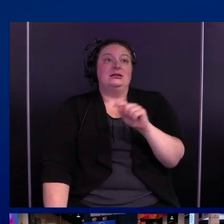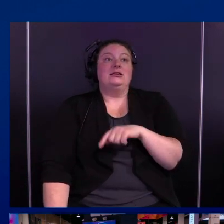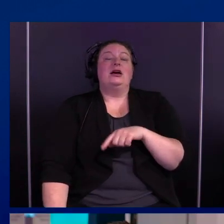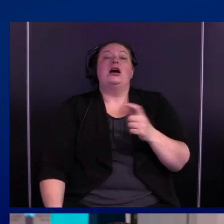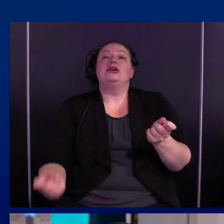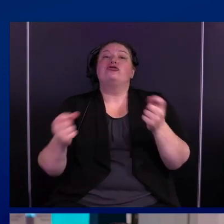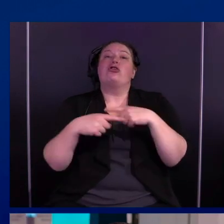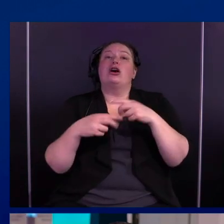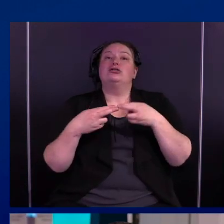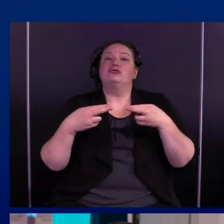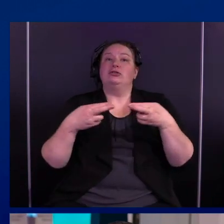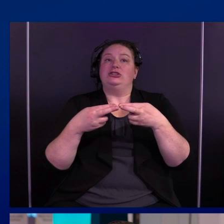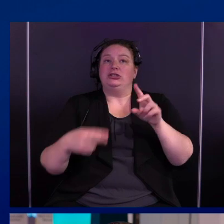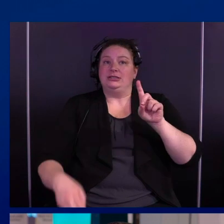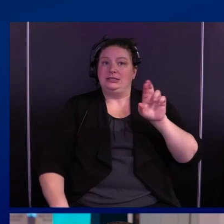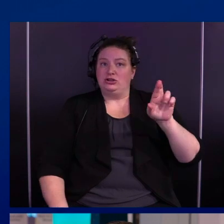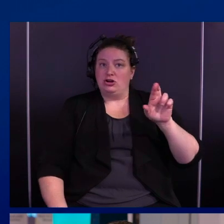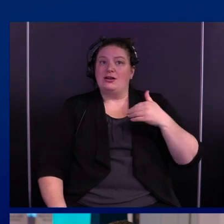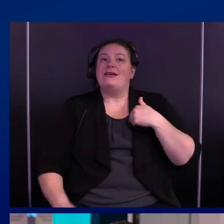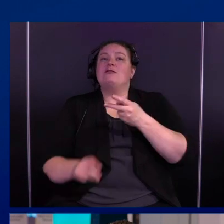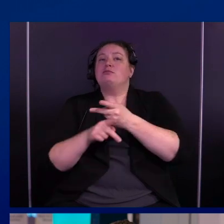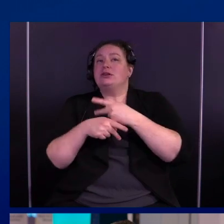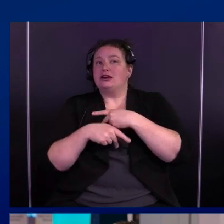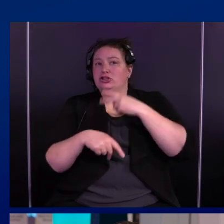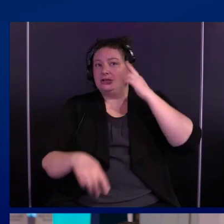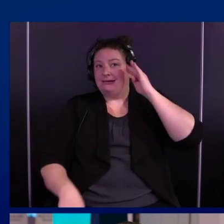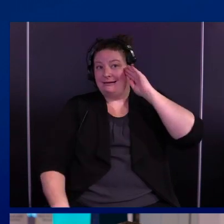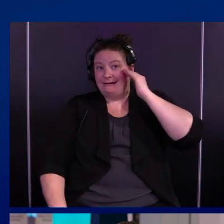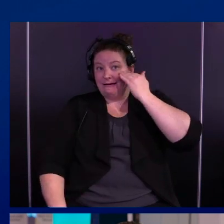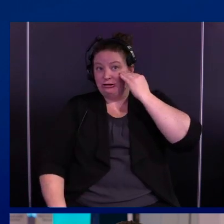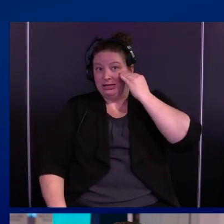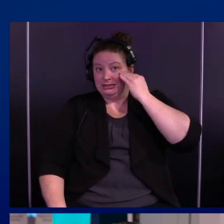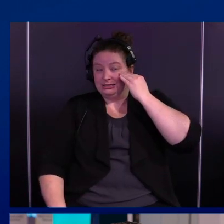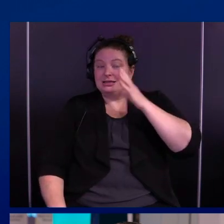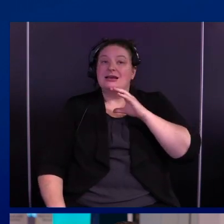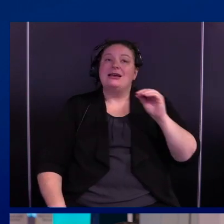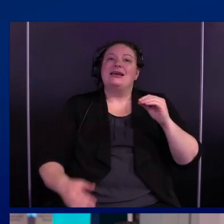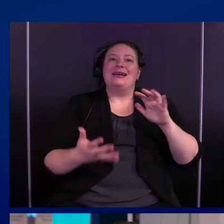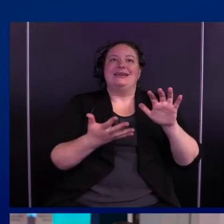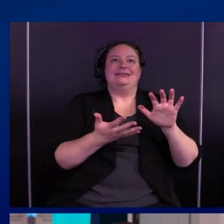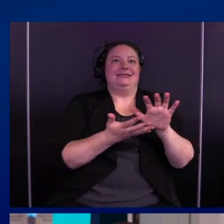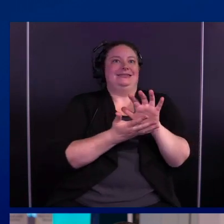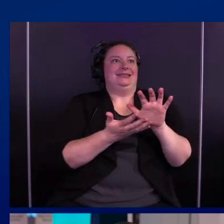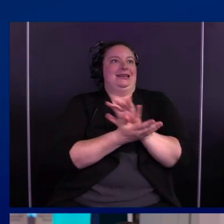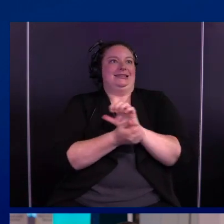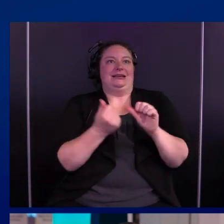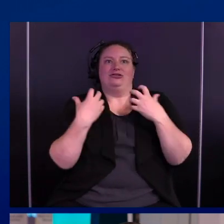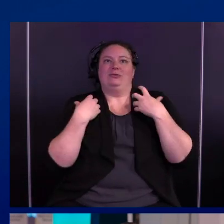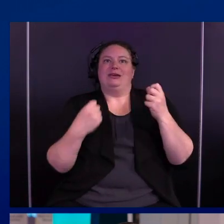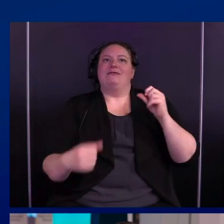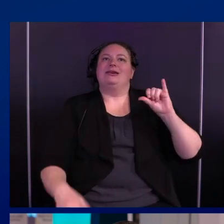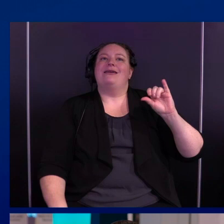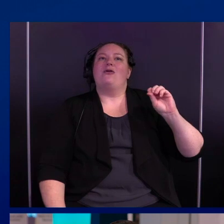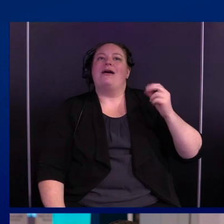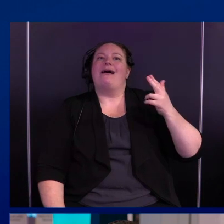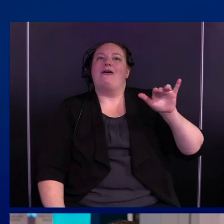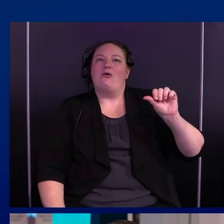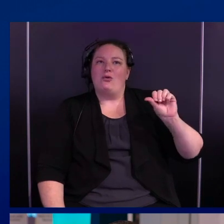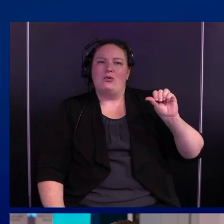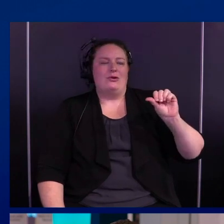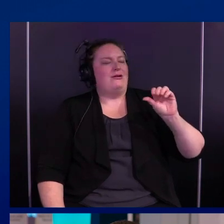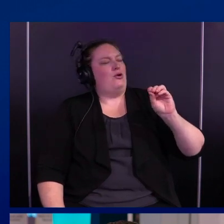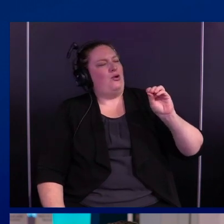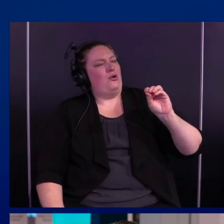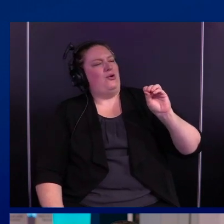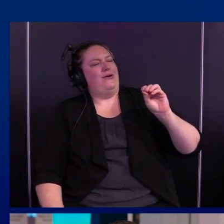have our production in Ireland, and we're doing disaster recovery to Ohio. We can choose other regions, obviously. And I'll start